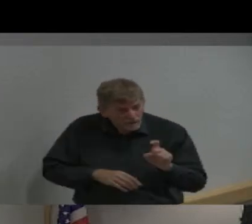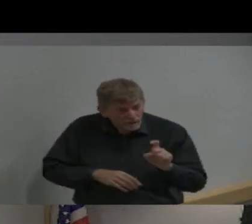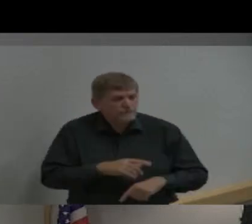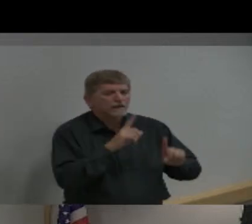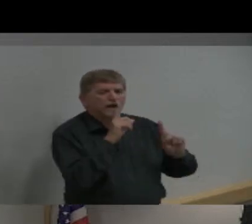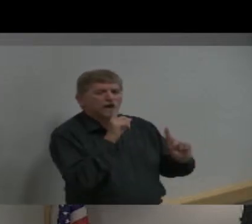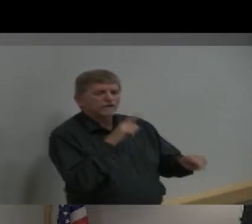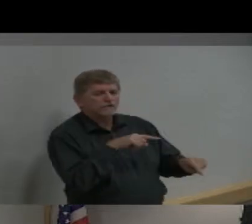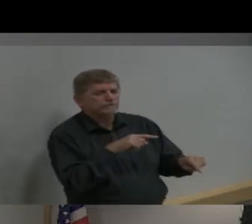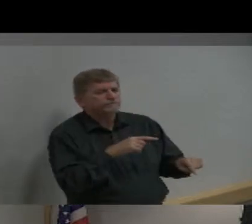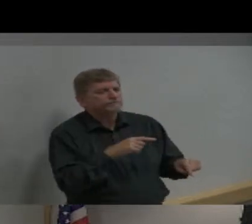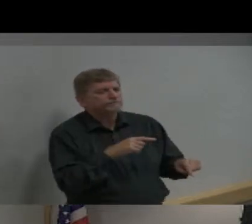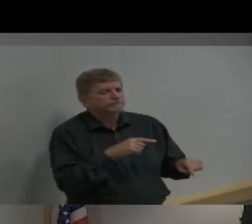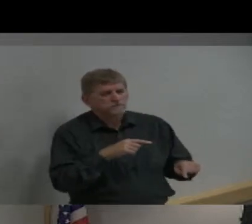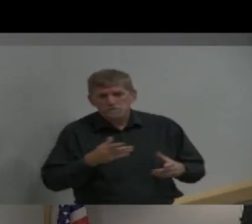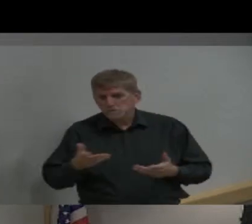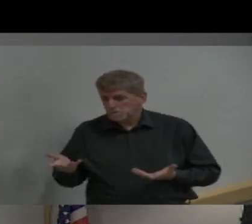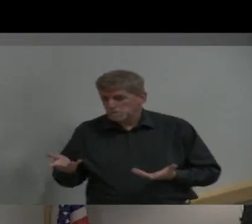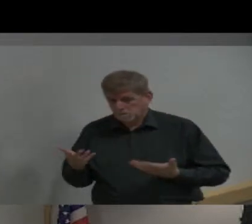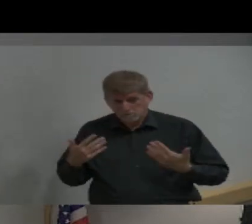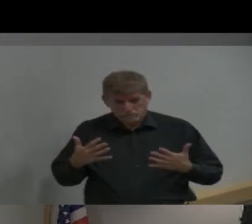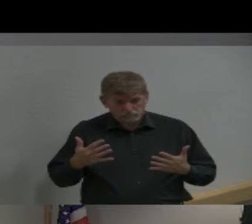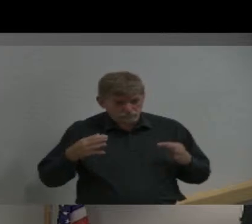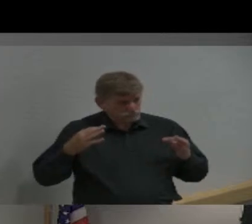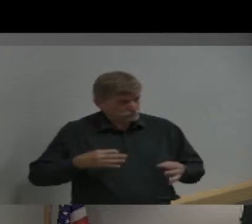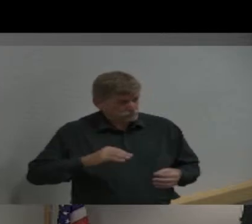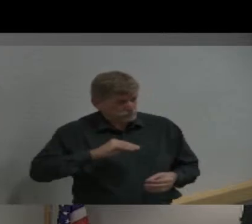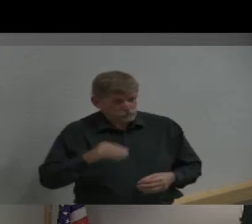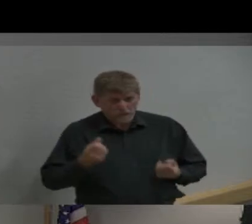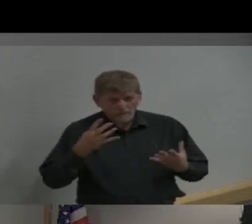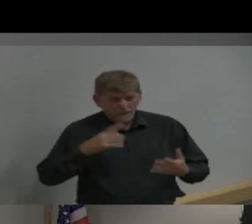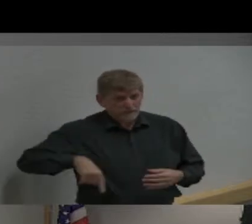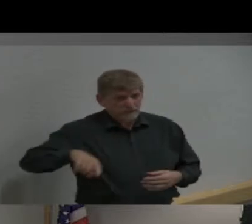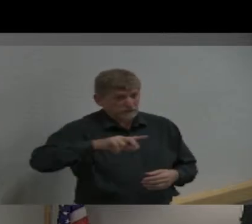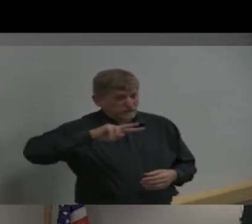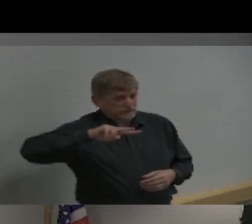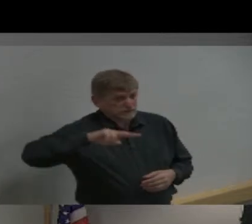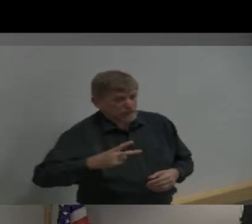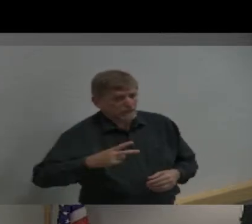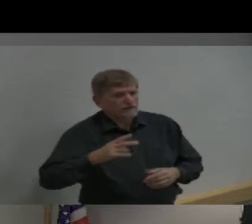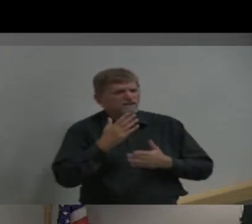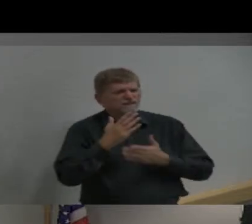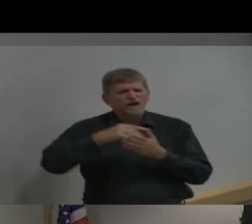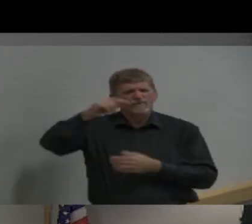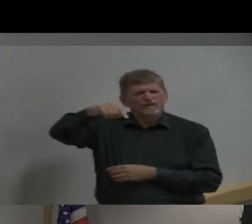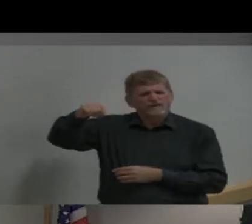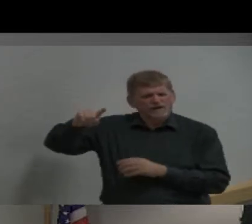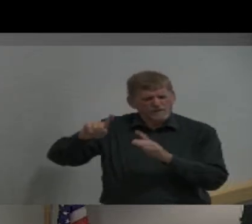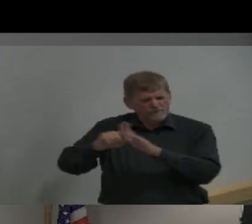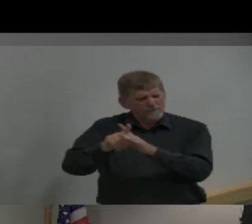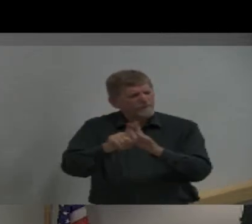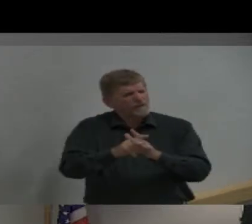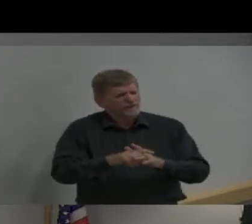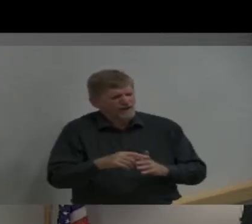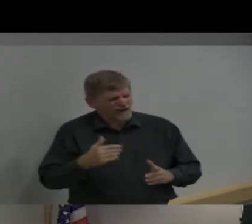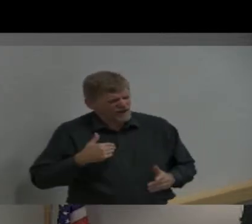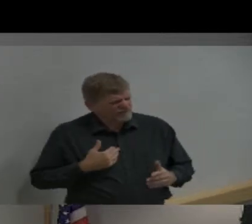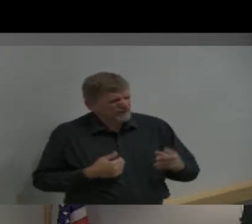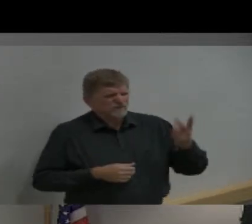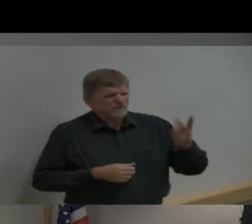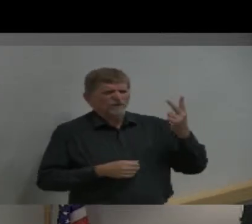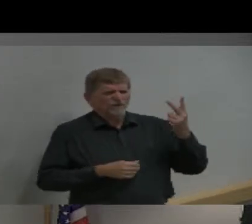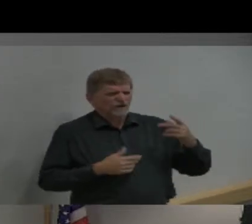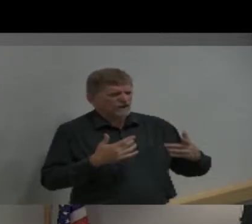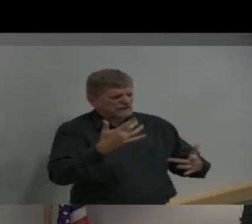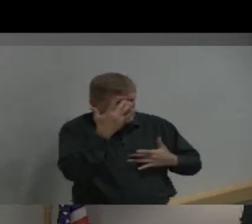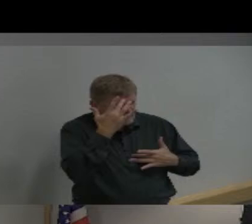been determined yet on that. There have been some reports of people being reinfected with COVID. Perhaps Dr. Ramirez